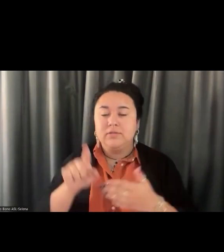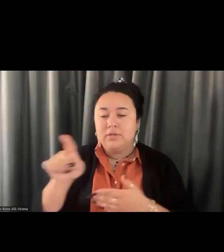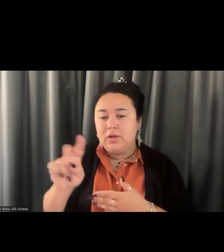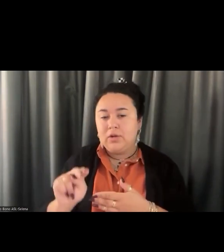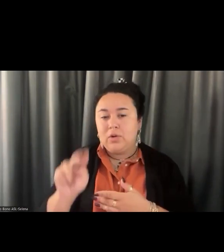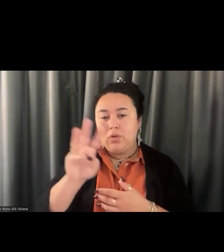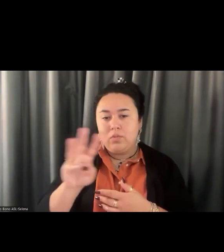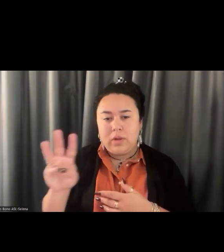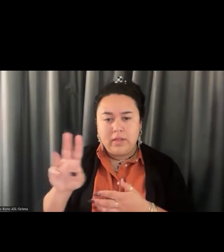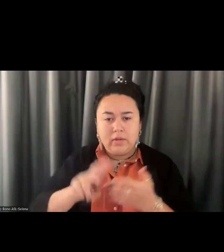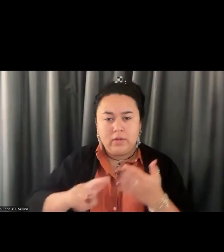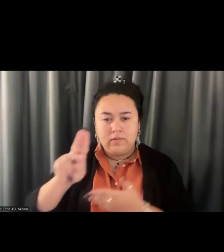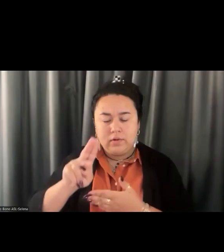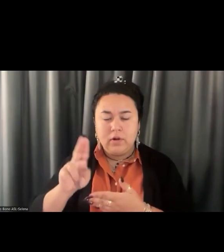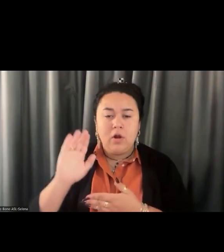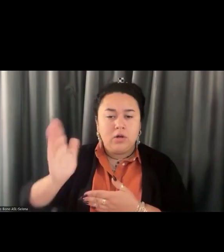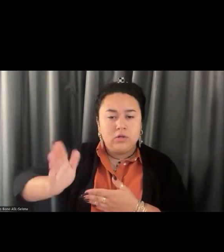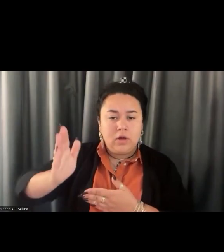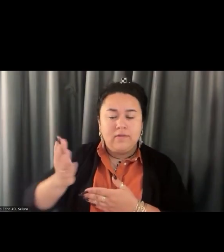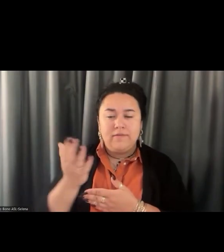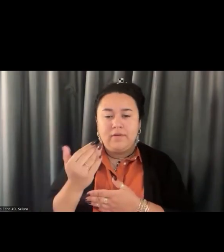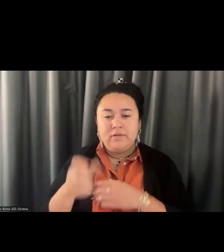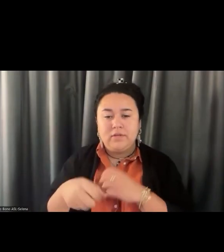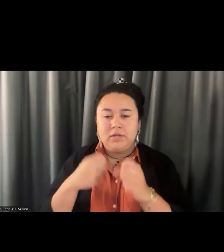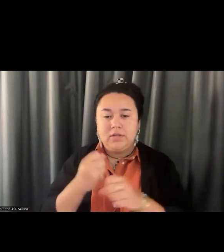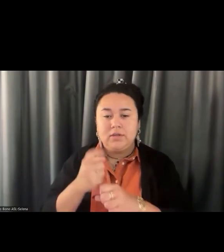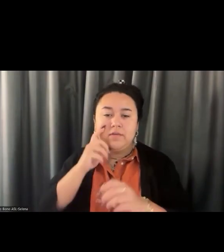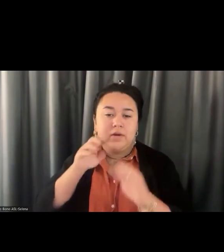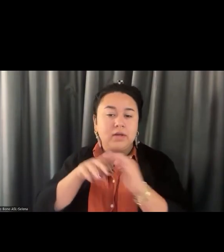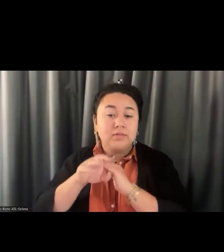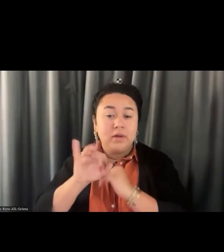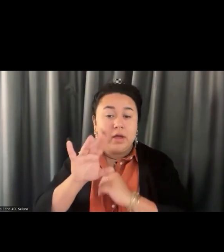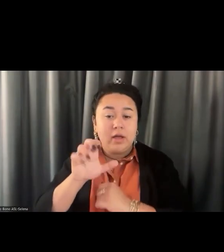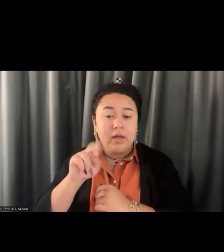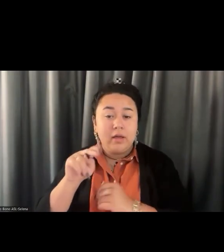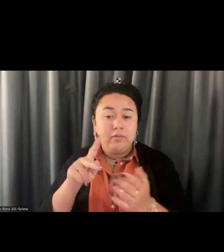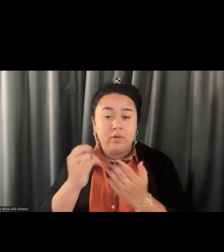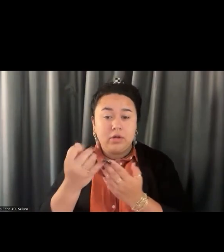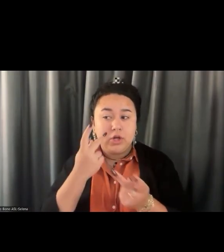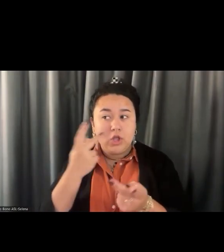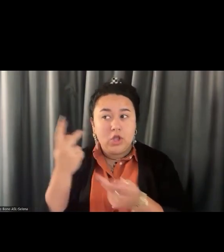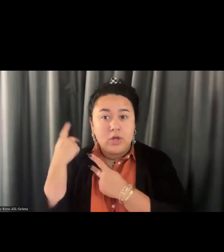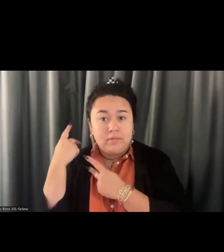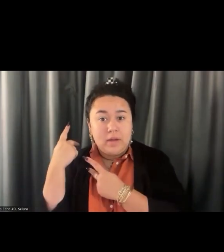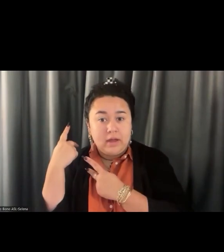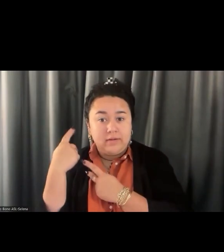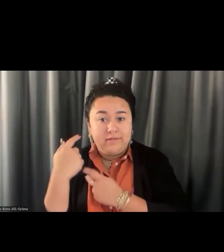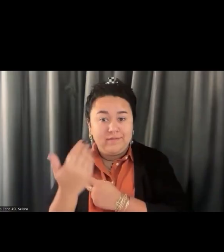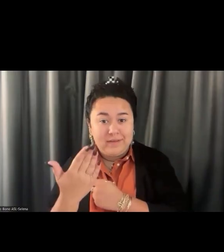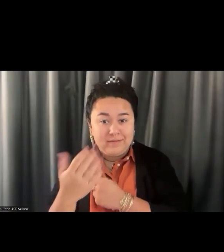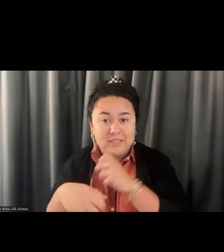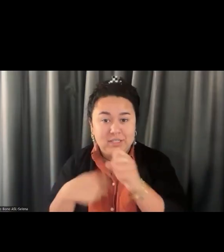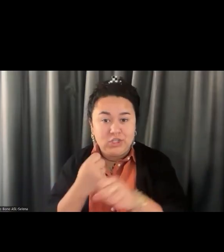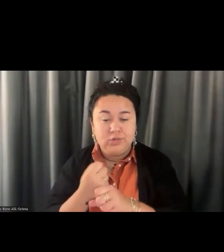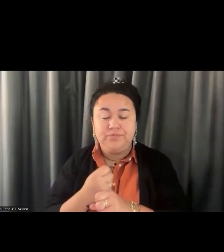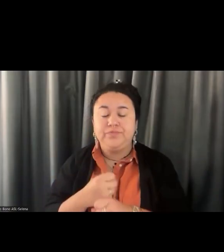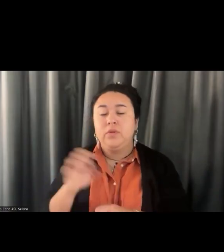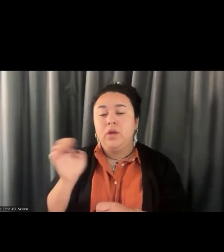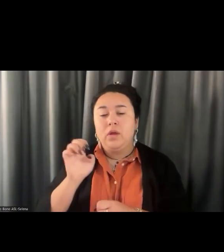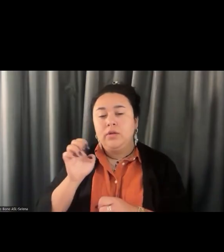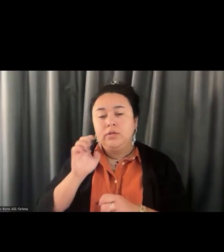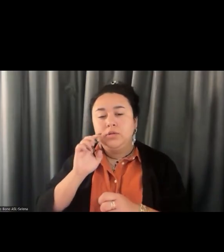talk is titled 15 Years of the Accessible Icon Project, Looking Back. Her talk will look at the evolution of the Accessible